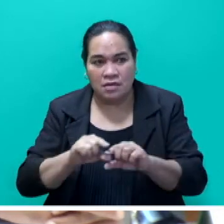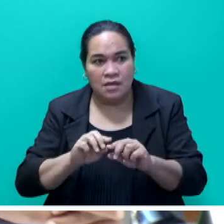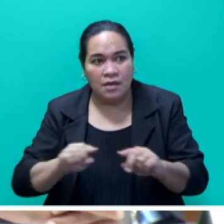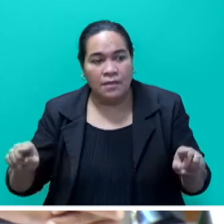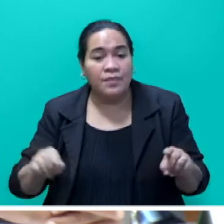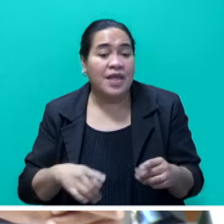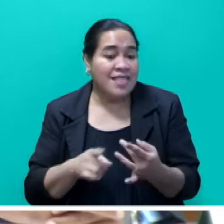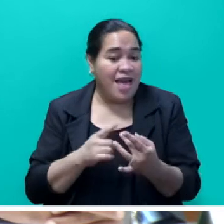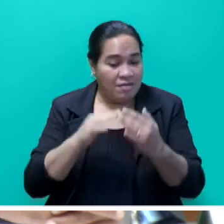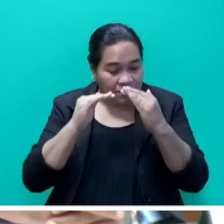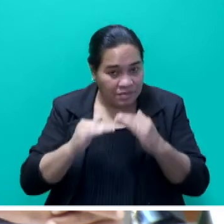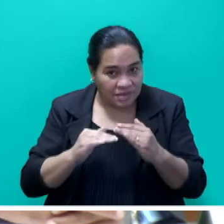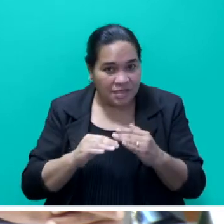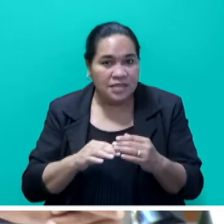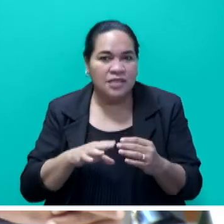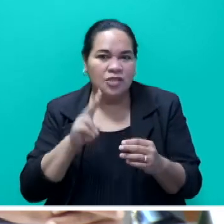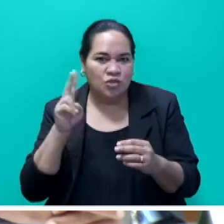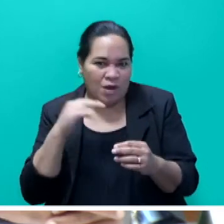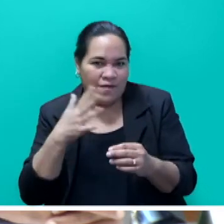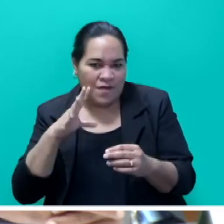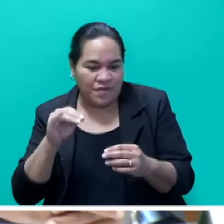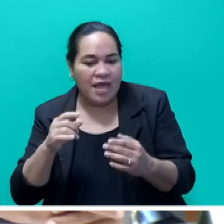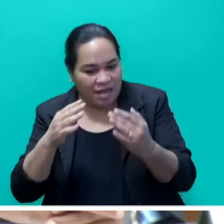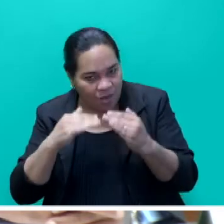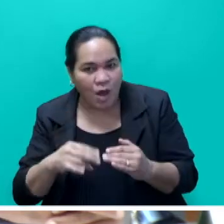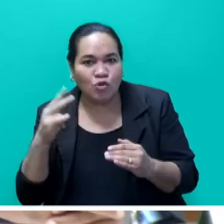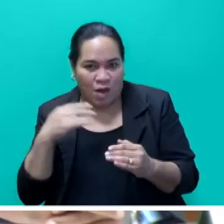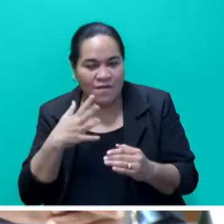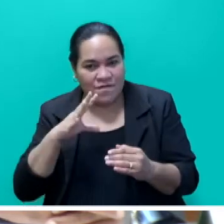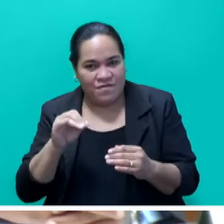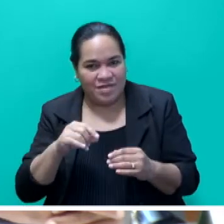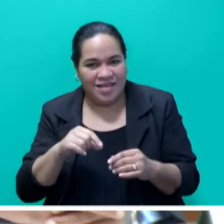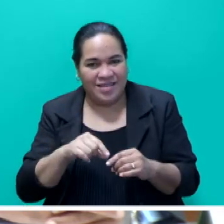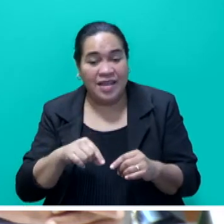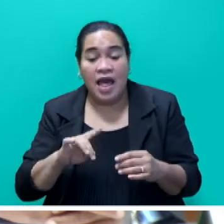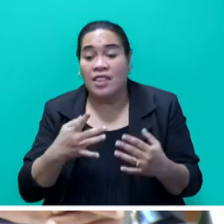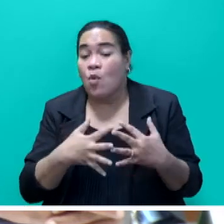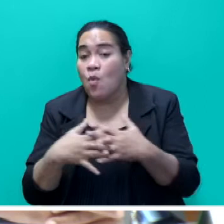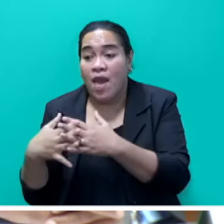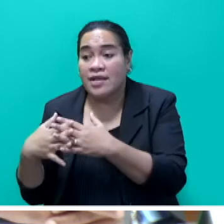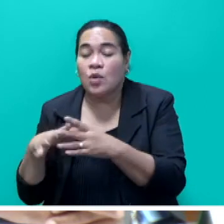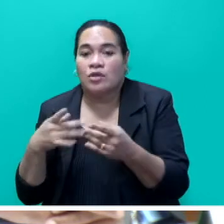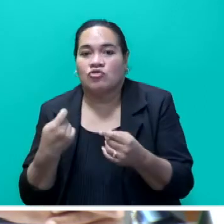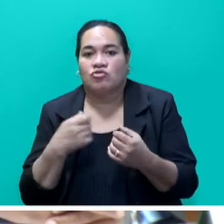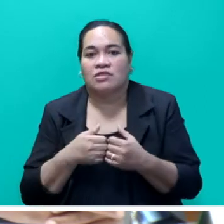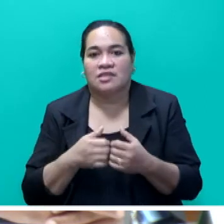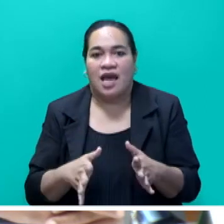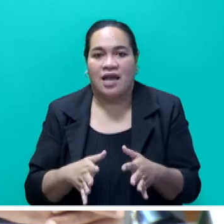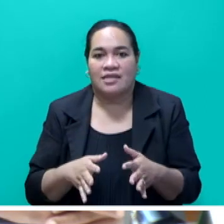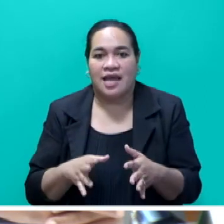250 meters of seawall. Visongo, 200 meters of seawall. In the Western Division, we're about to start at